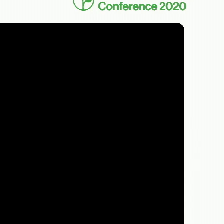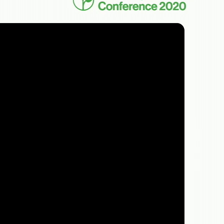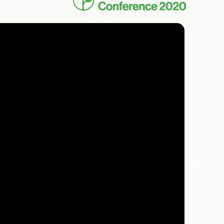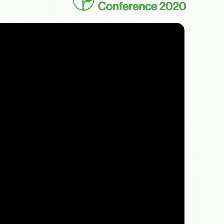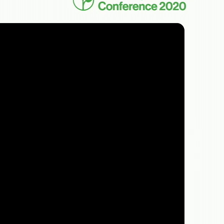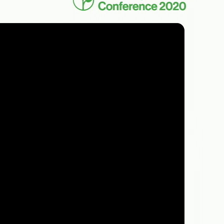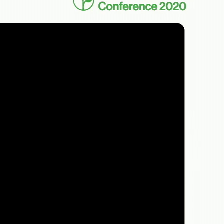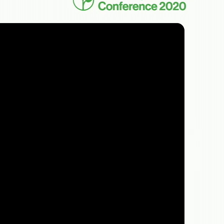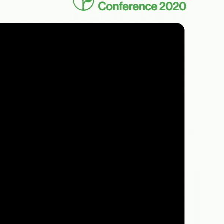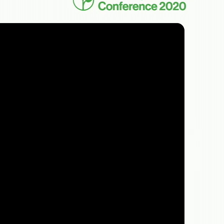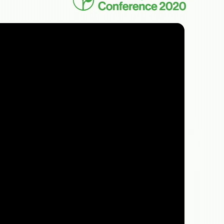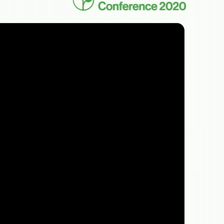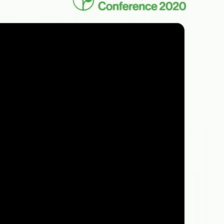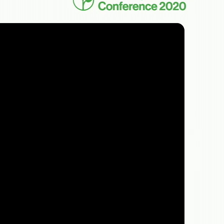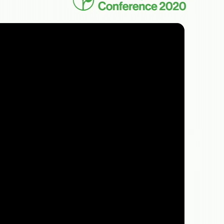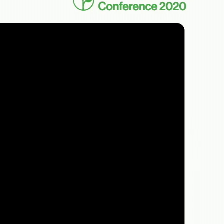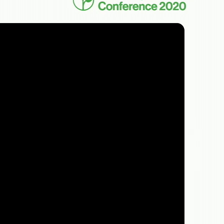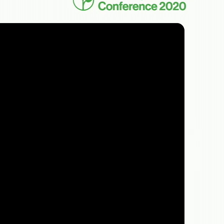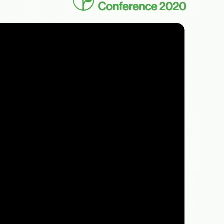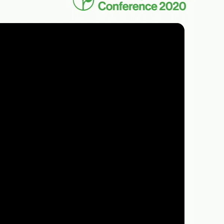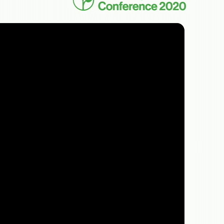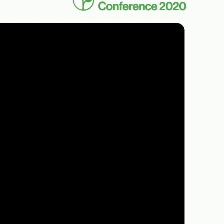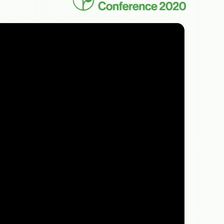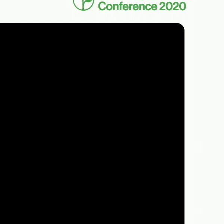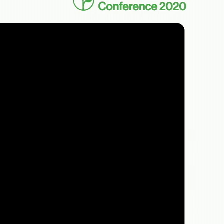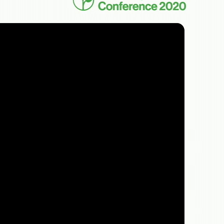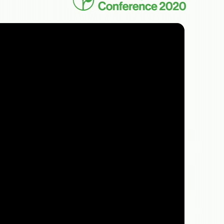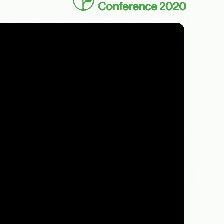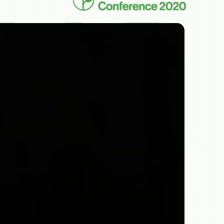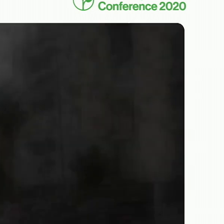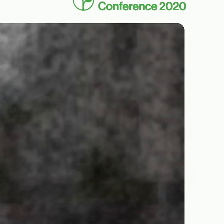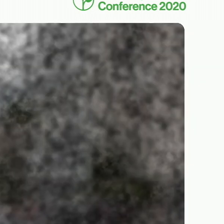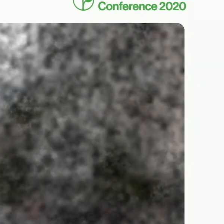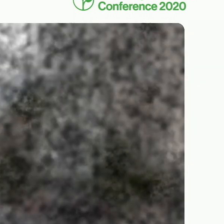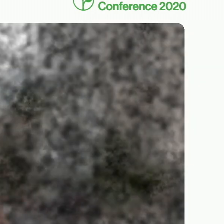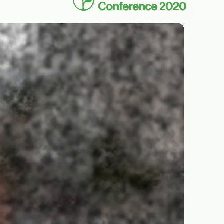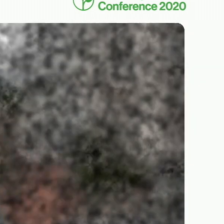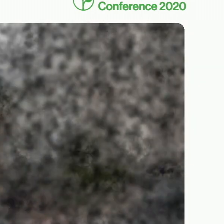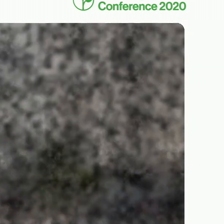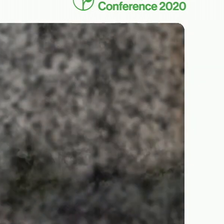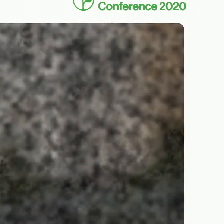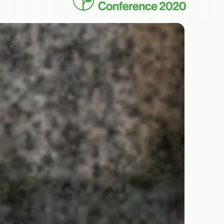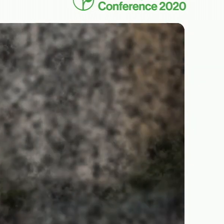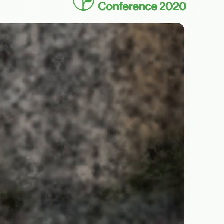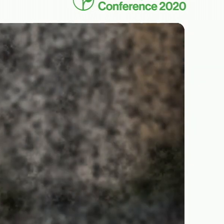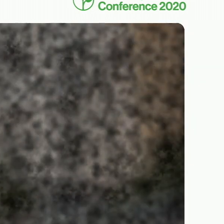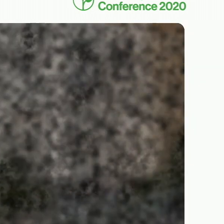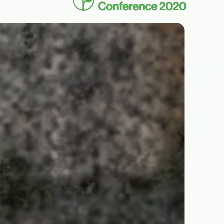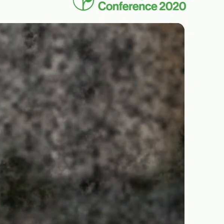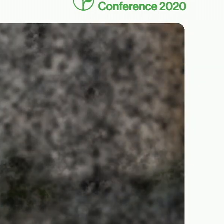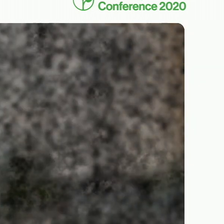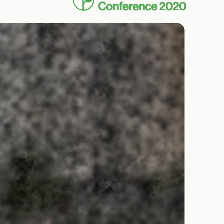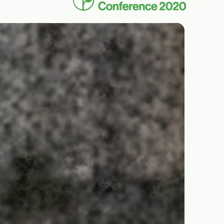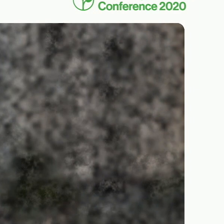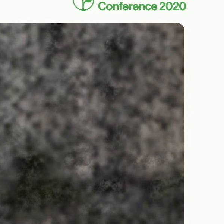spoken to. Make sure that everybody is okay, because together we have a chance of creating a noise that is